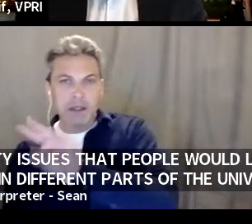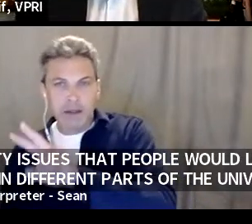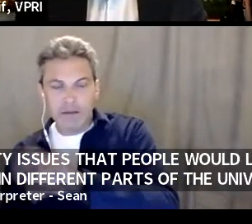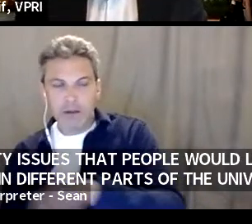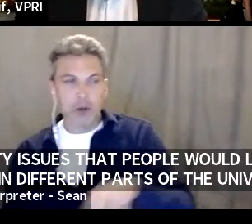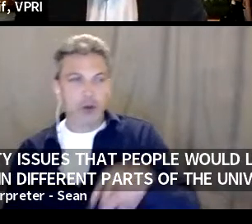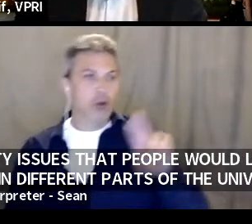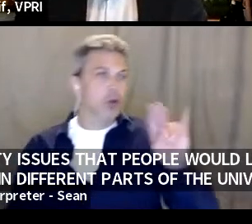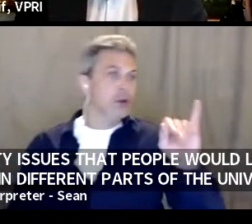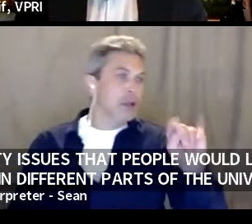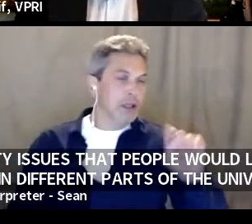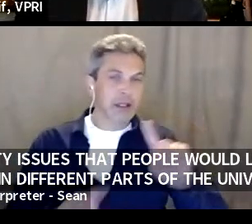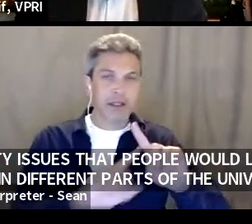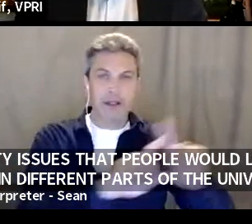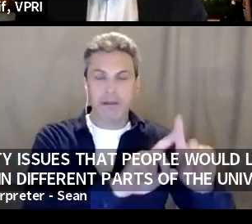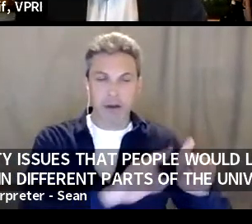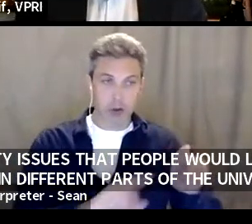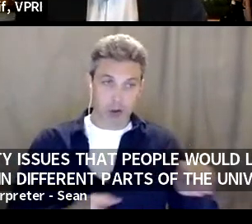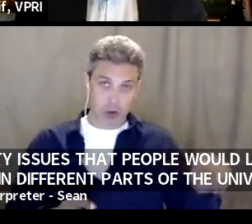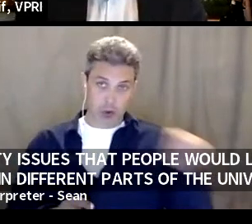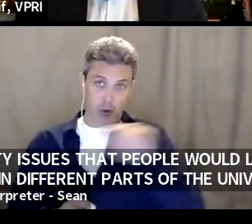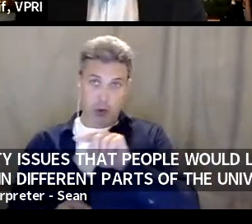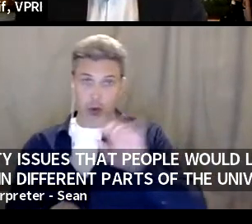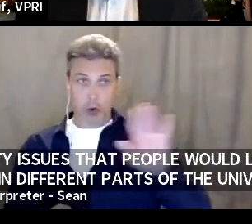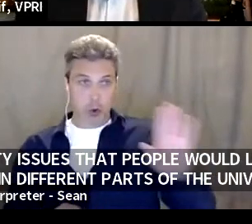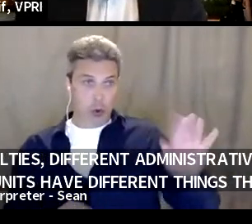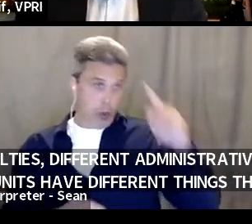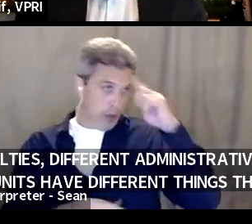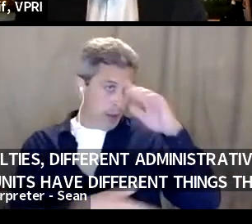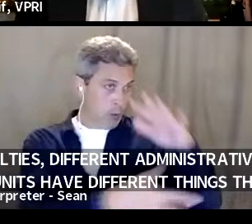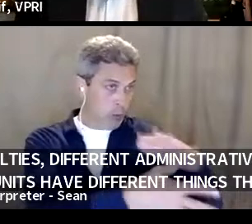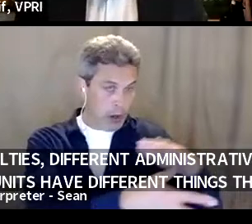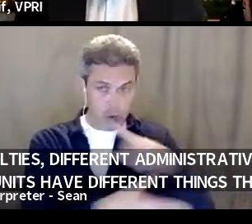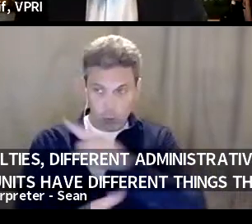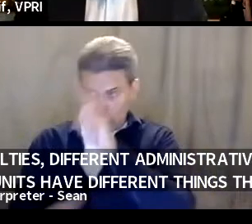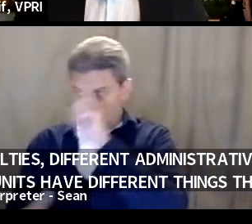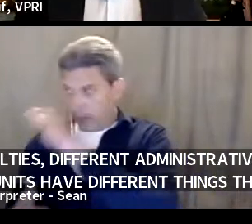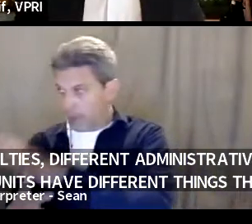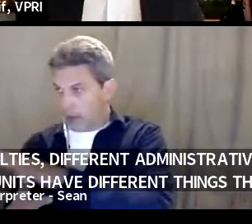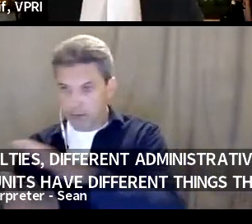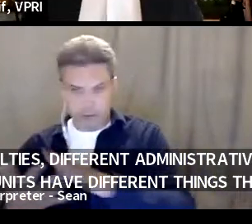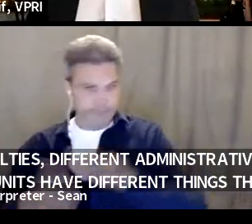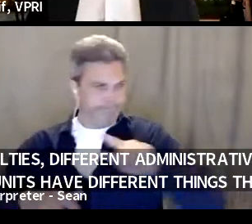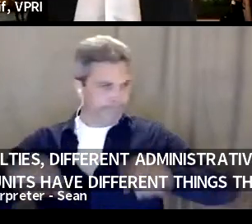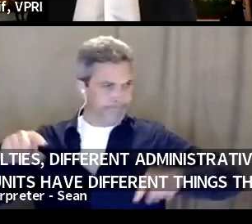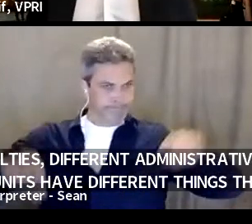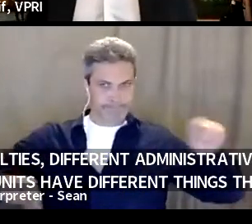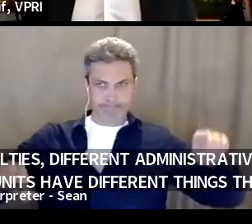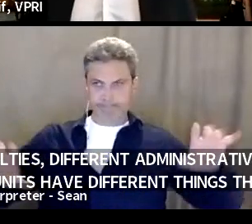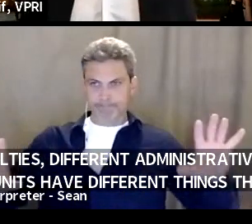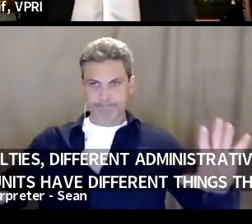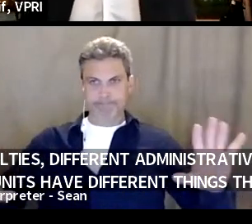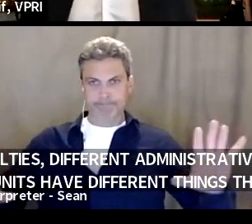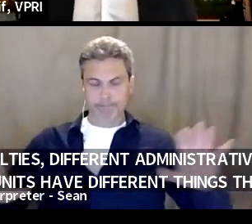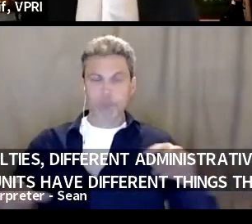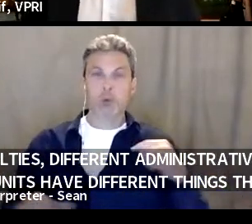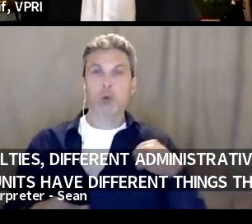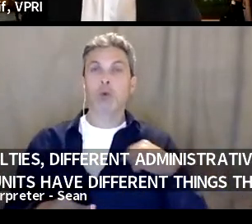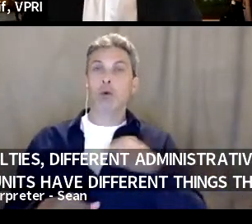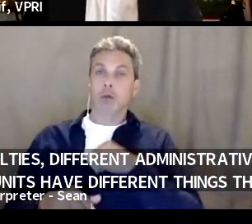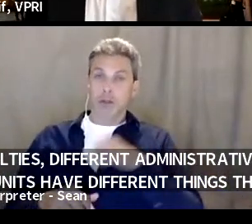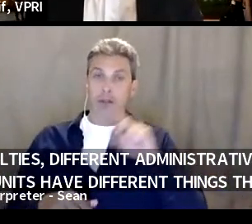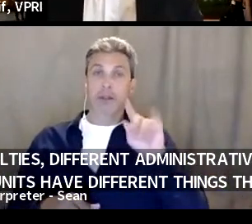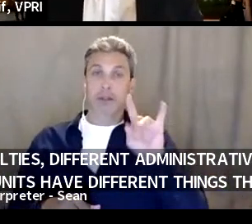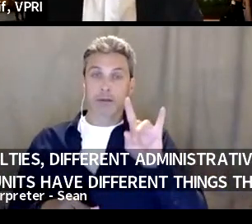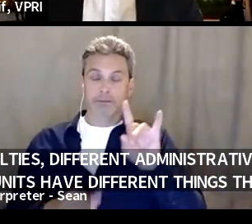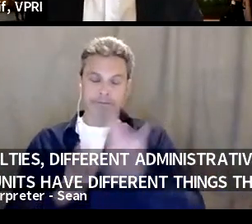things that they think are priorities to talk about or to make happen. And so one of the things we have done is actually